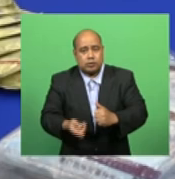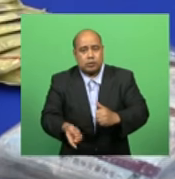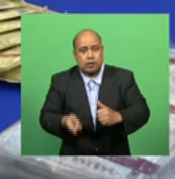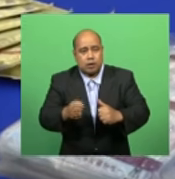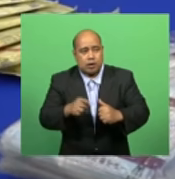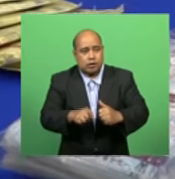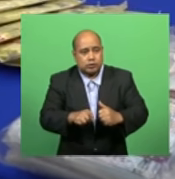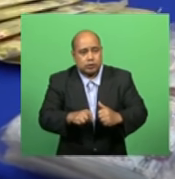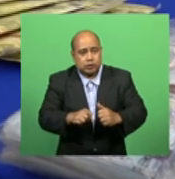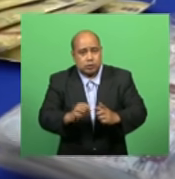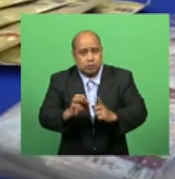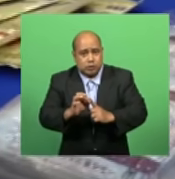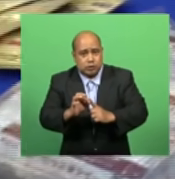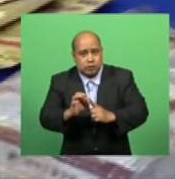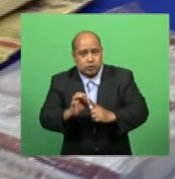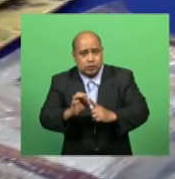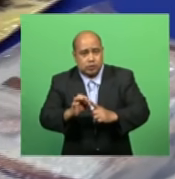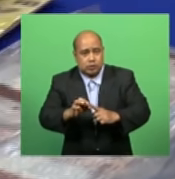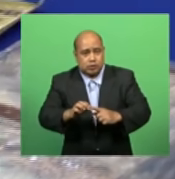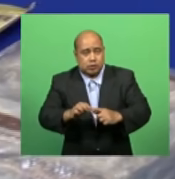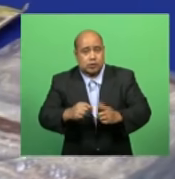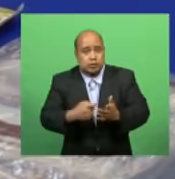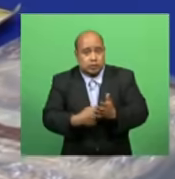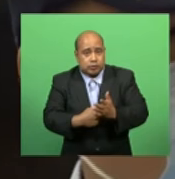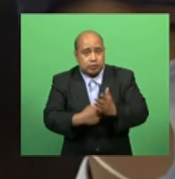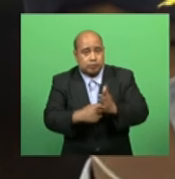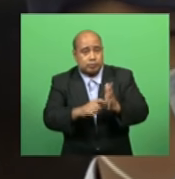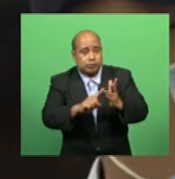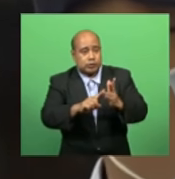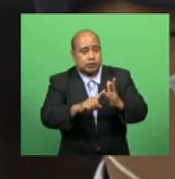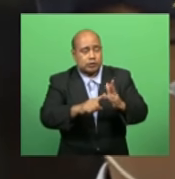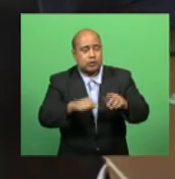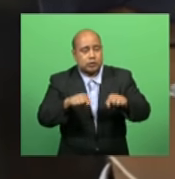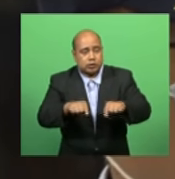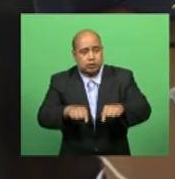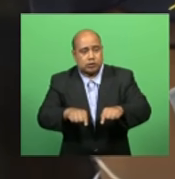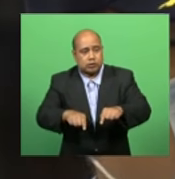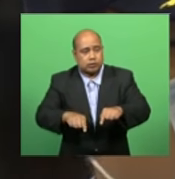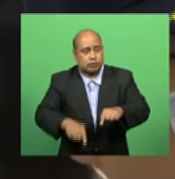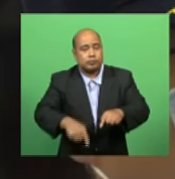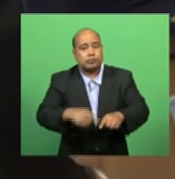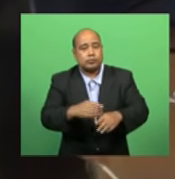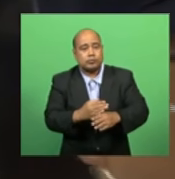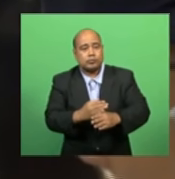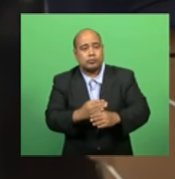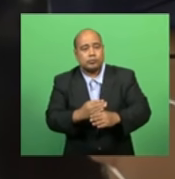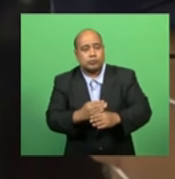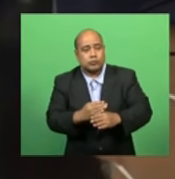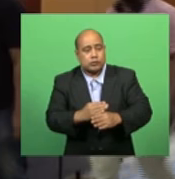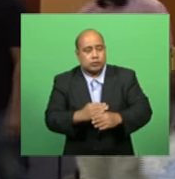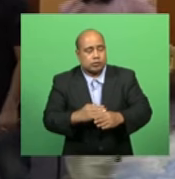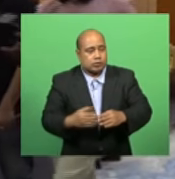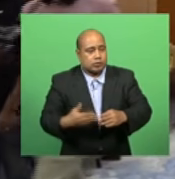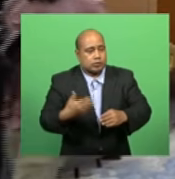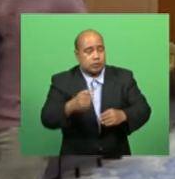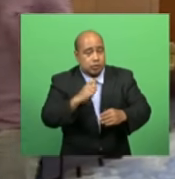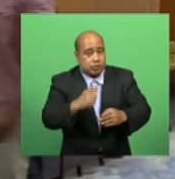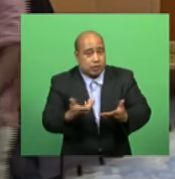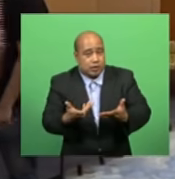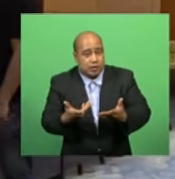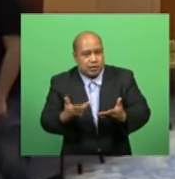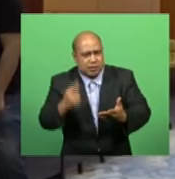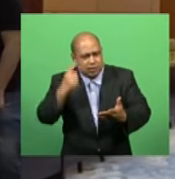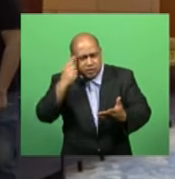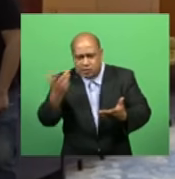PCR diagnosis test kits donated by the Chinese government and medical supplies donated by the Chinese People's Association